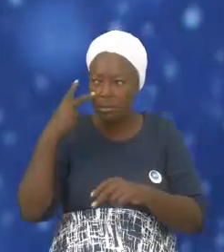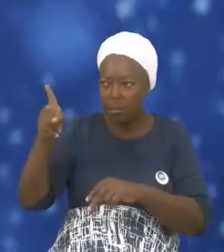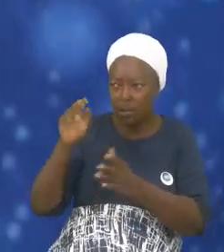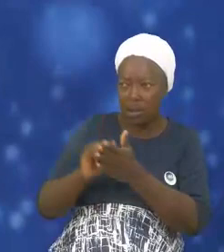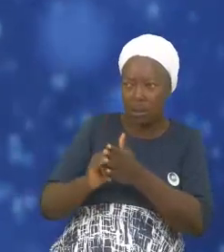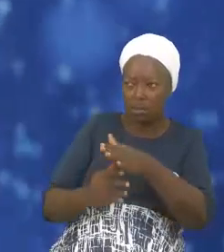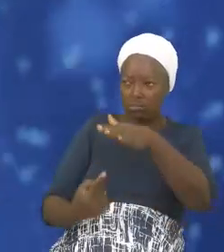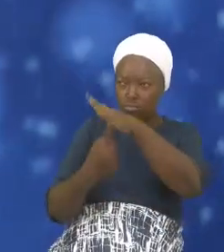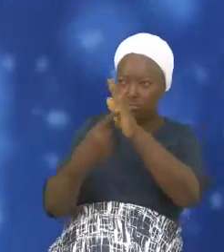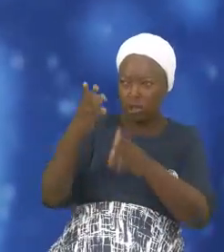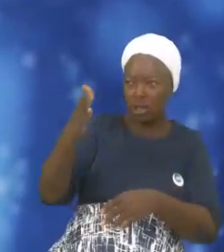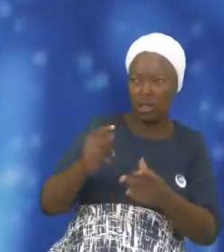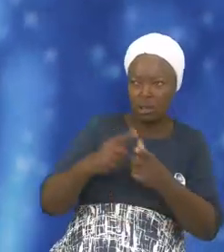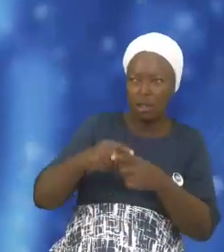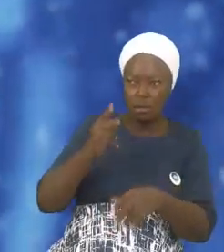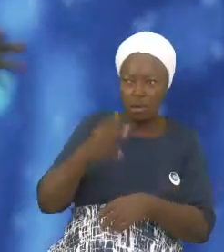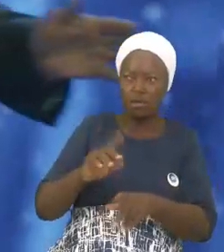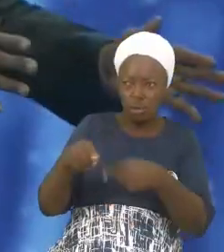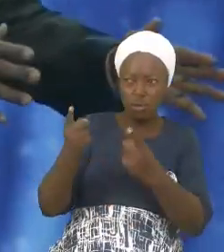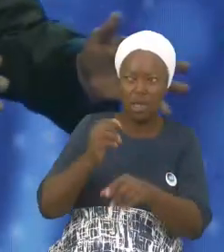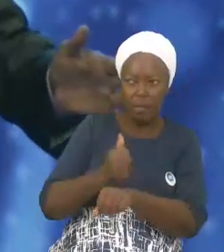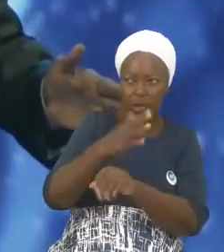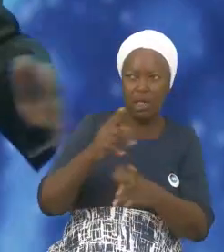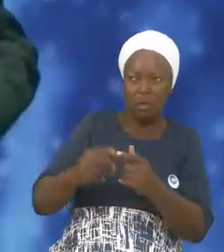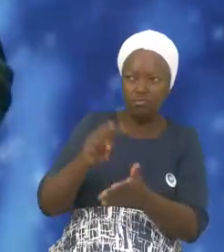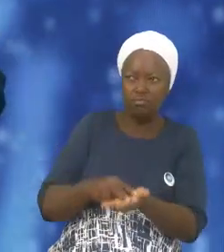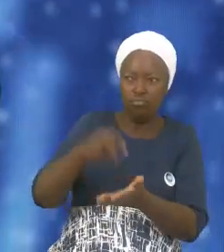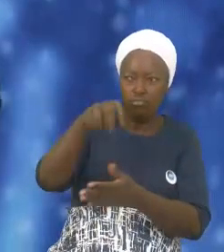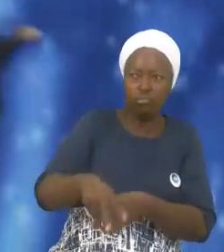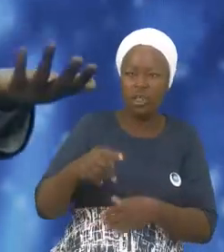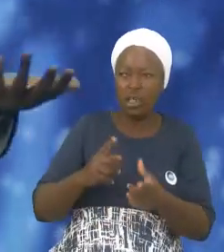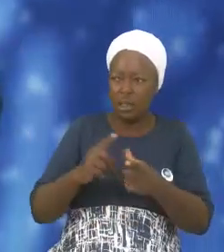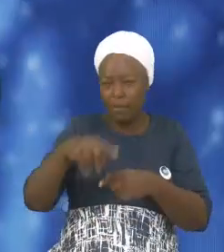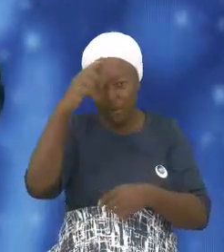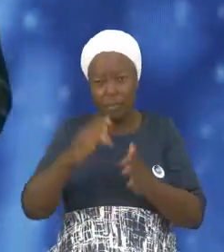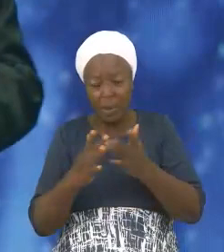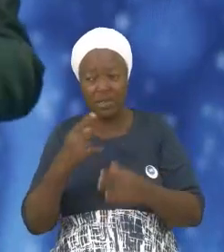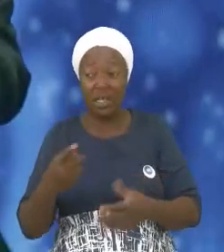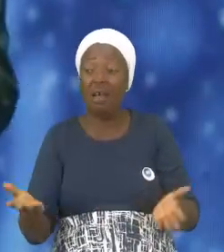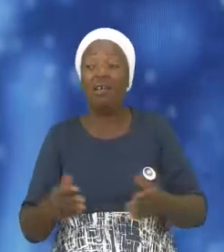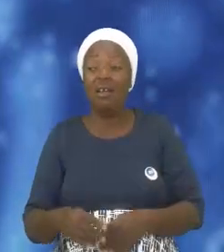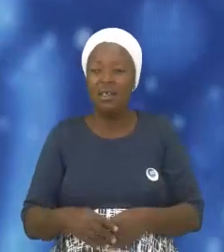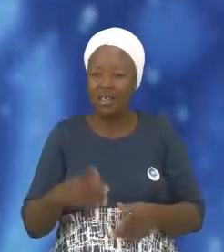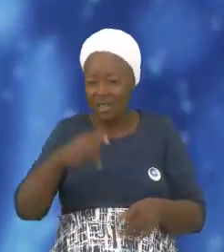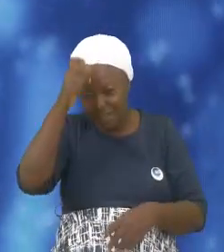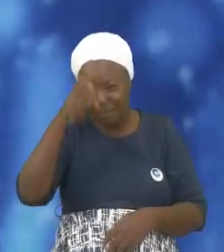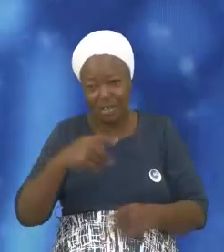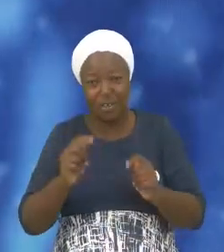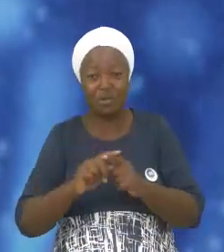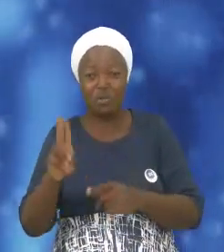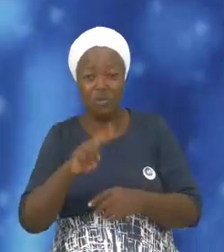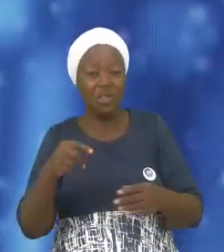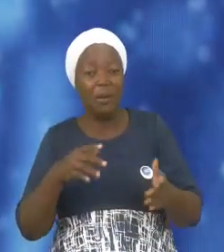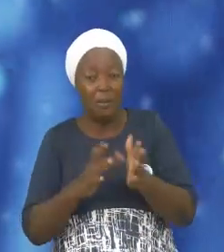get in there and jump down, because the scripture has said, he even tried to quote scripture. Anybody can quote scripture, but